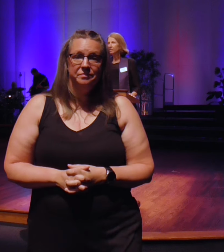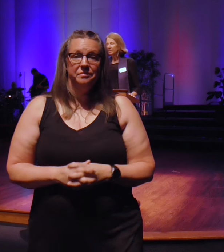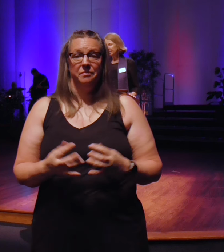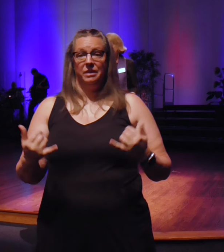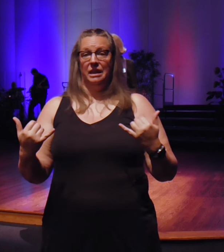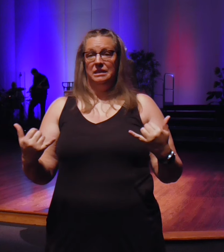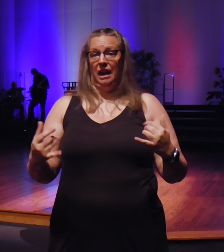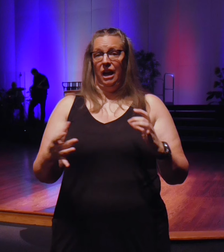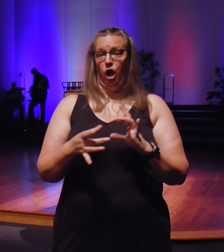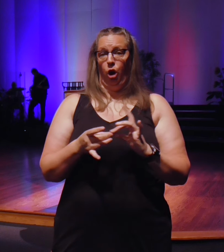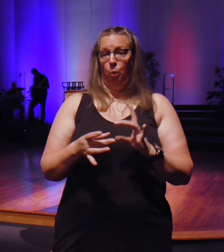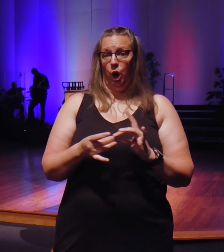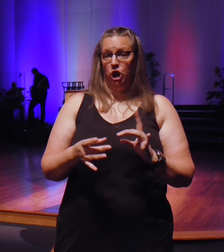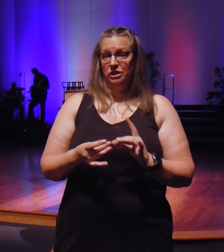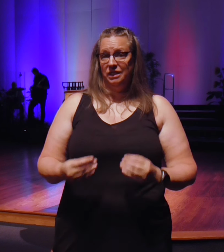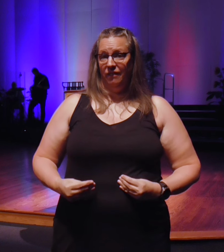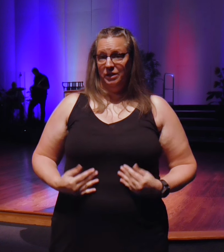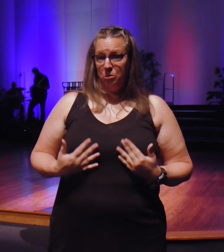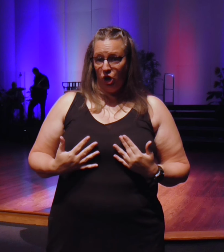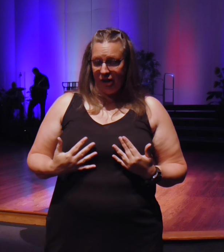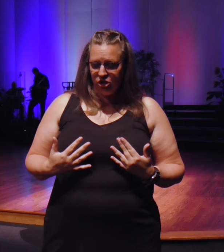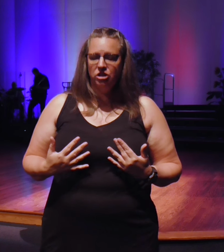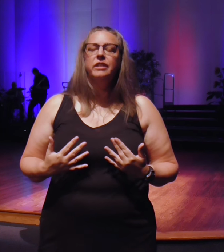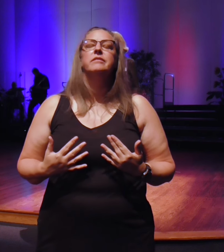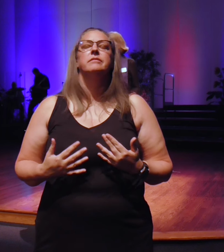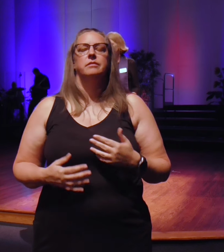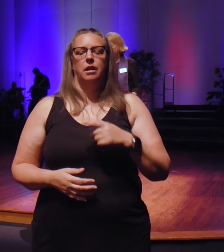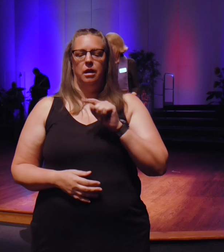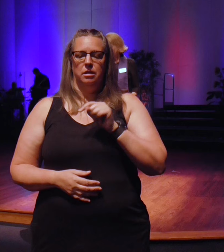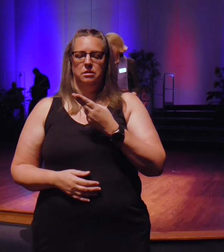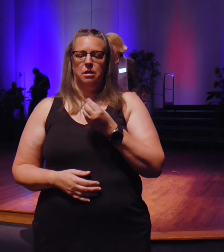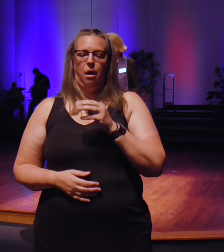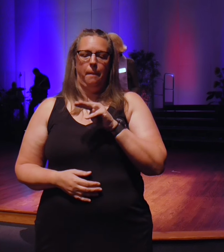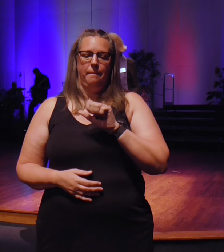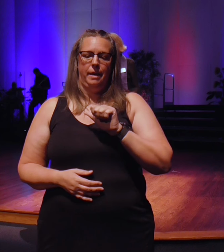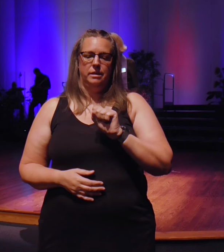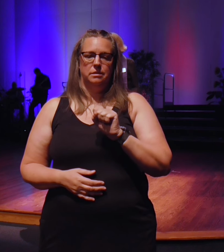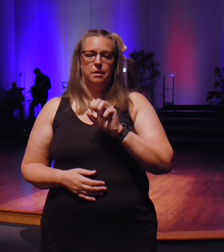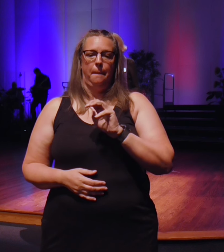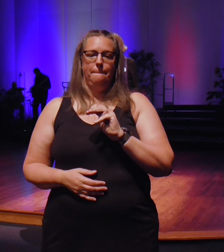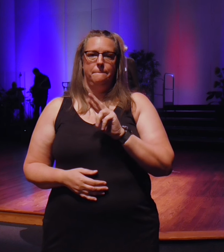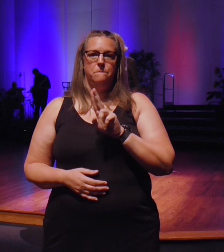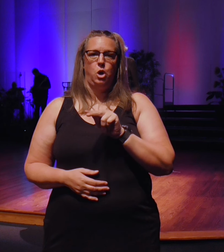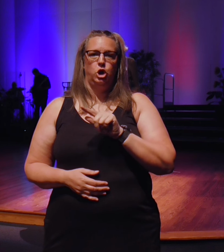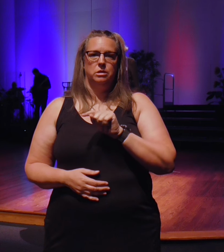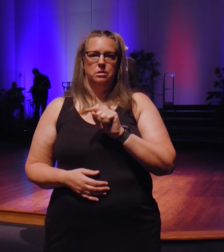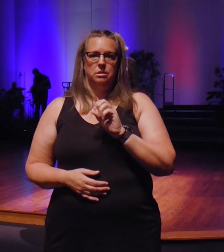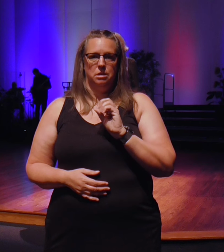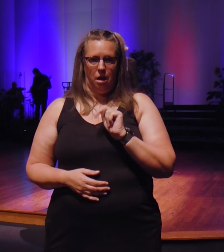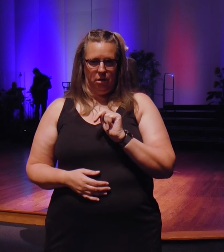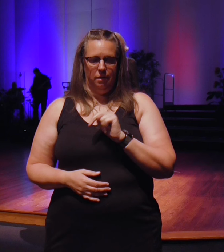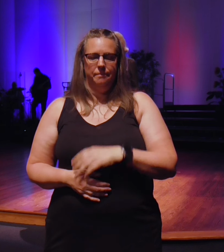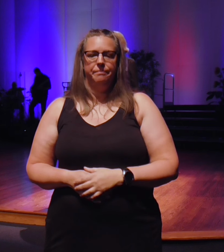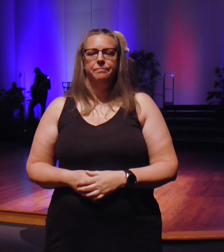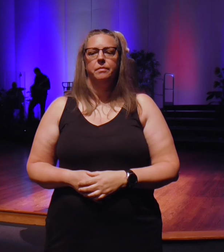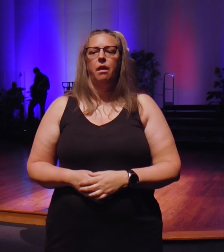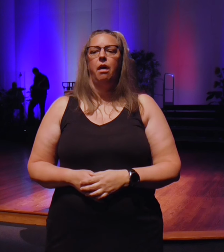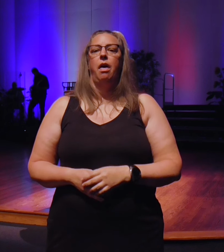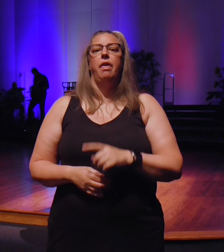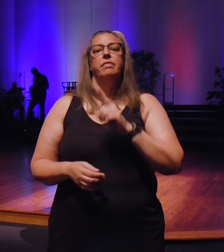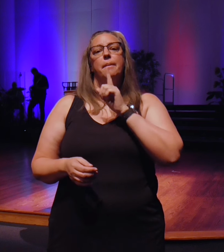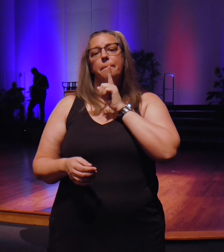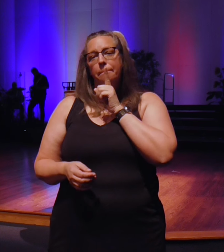Our words of inspiration today come from Thomas Merton. The purest of